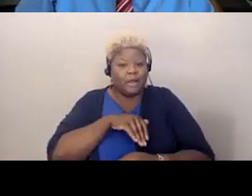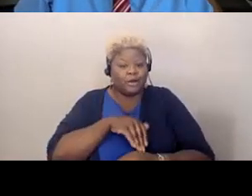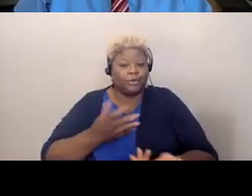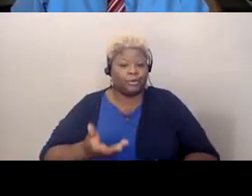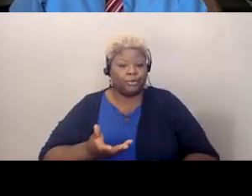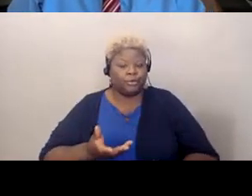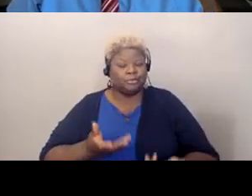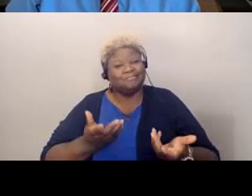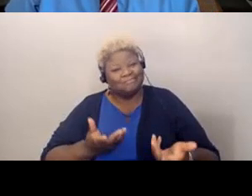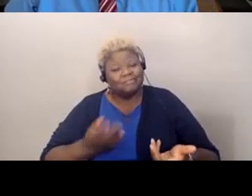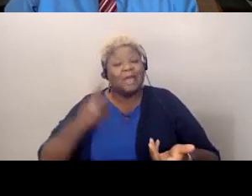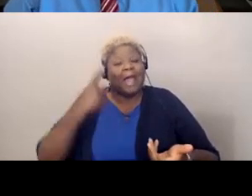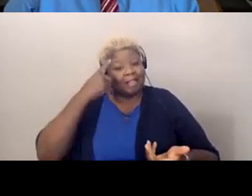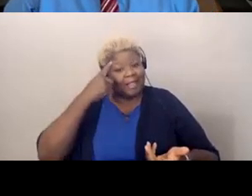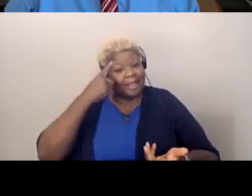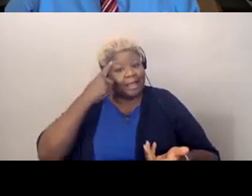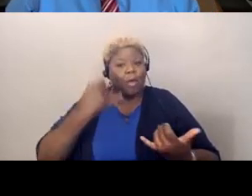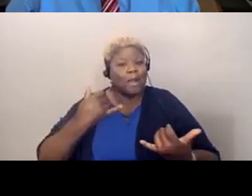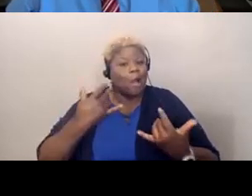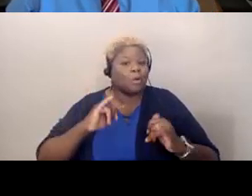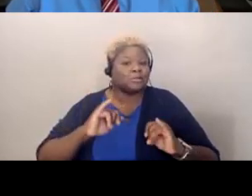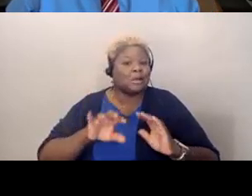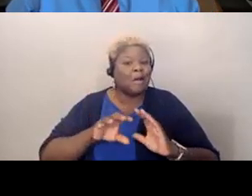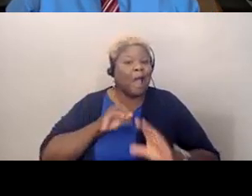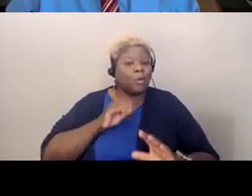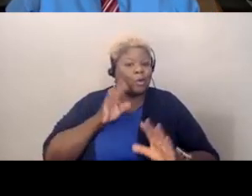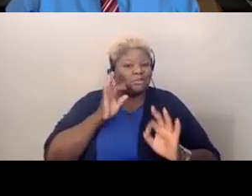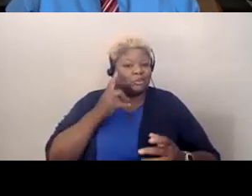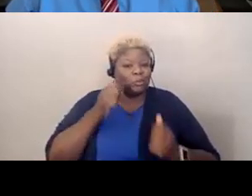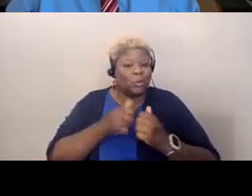So I think the jury's out on that.